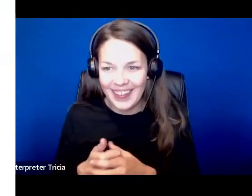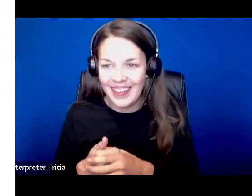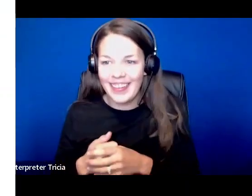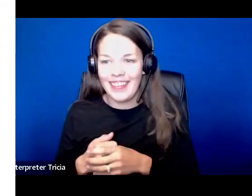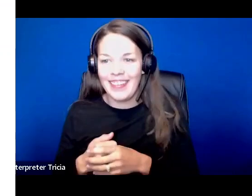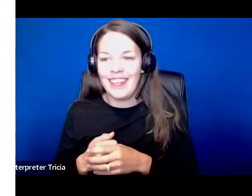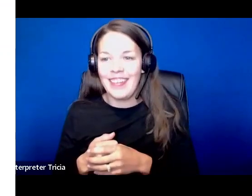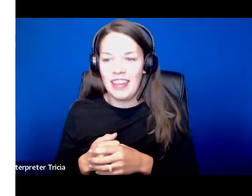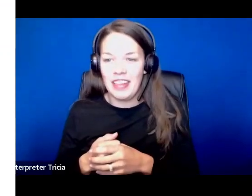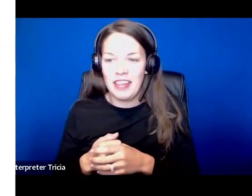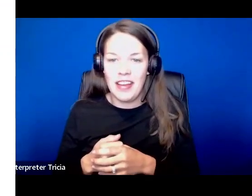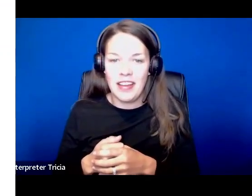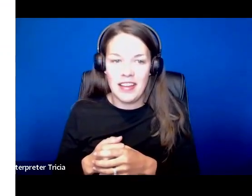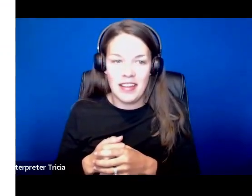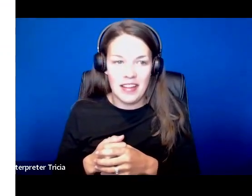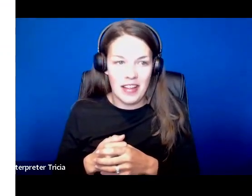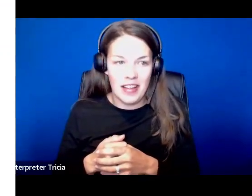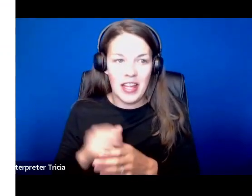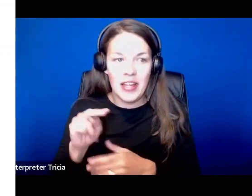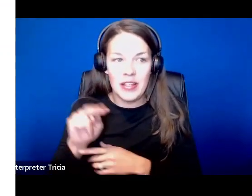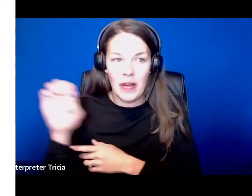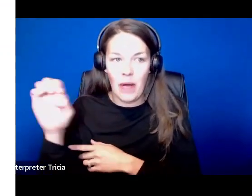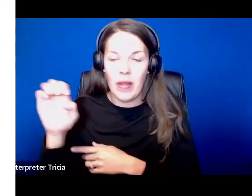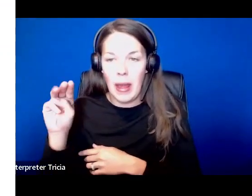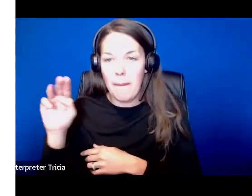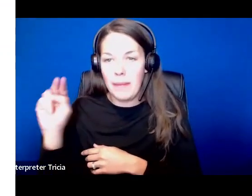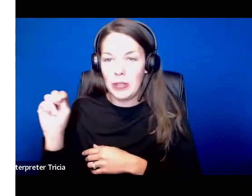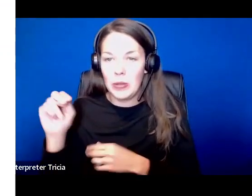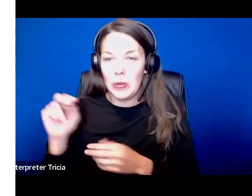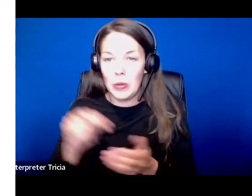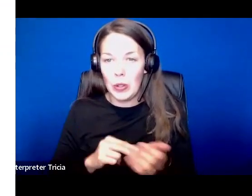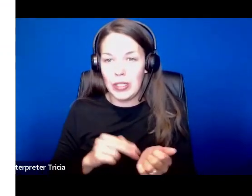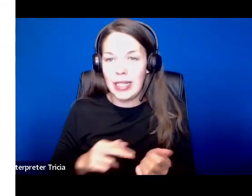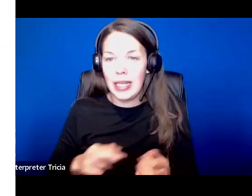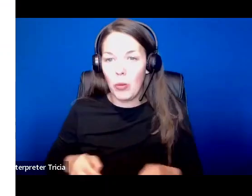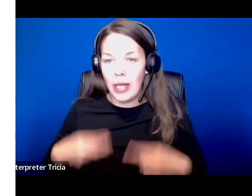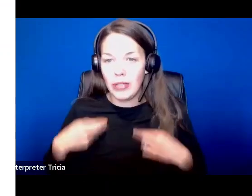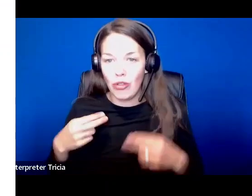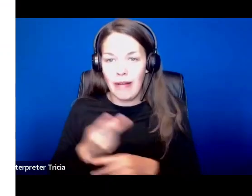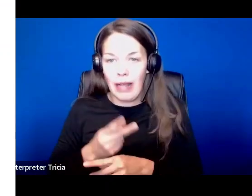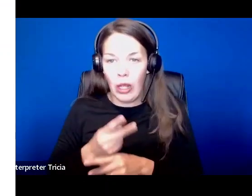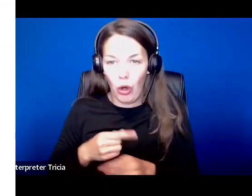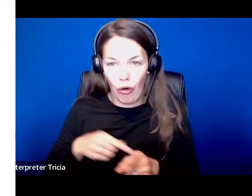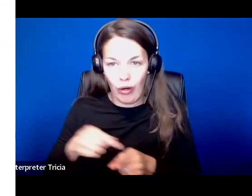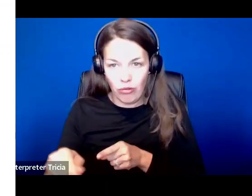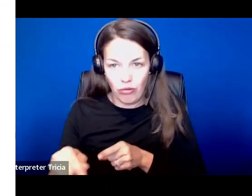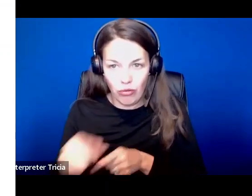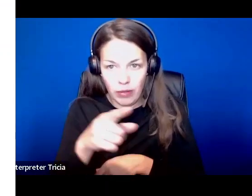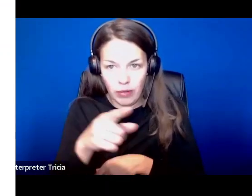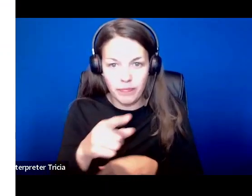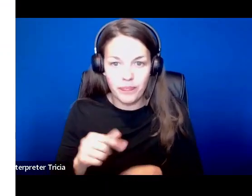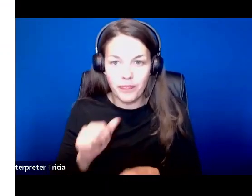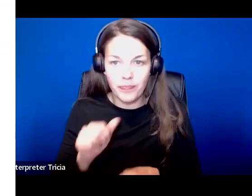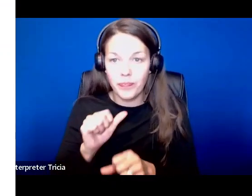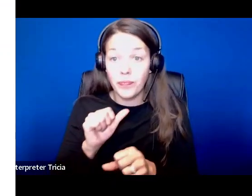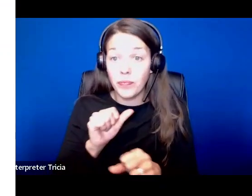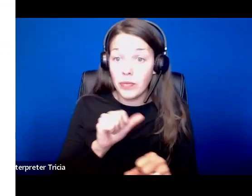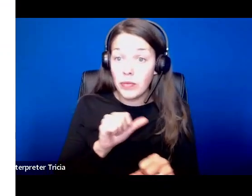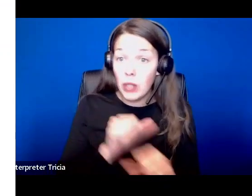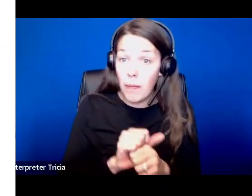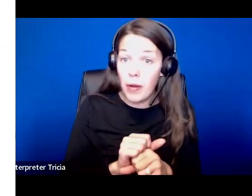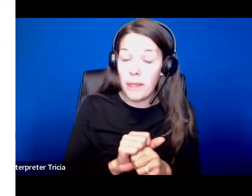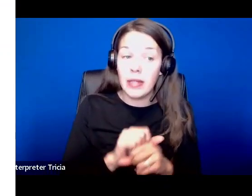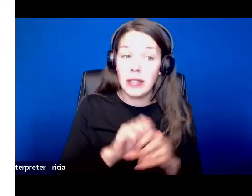by piece here. This is Northeast Minnesota nursing and residential care industry and the employment by age and sex,